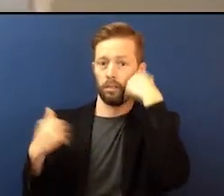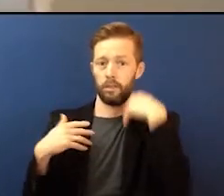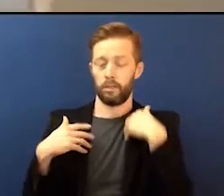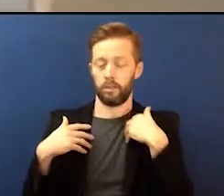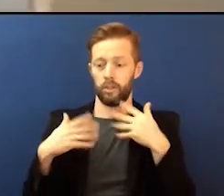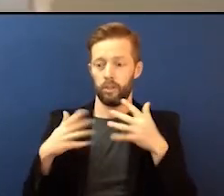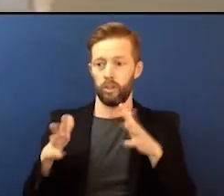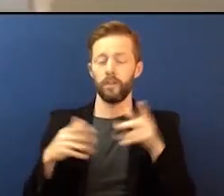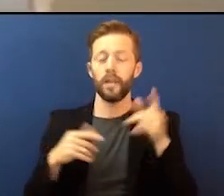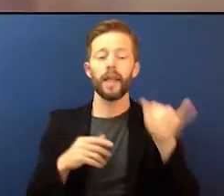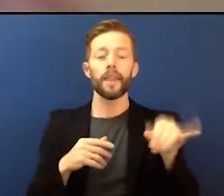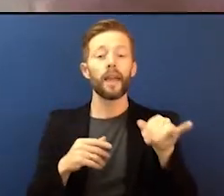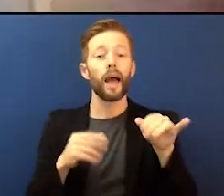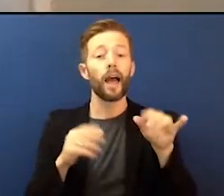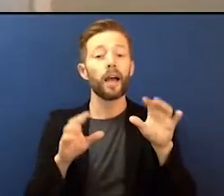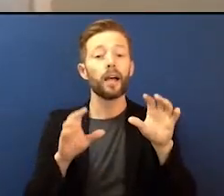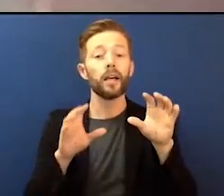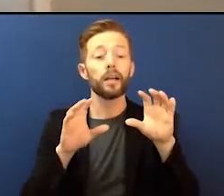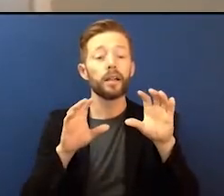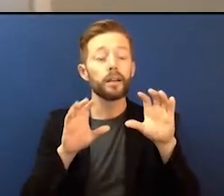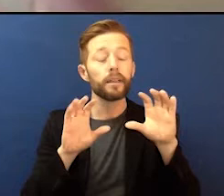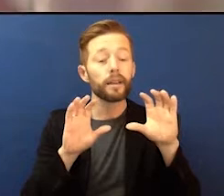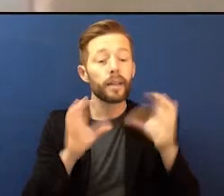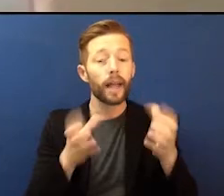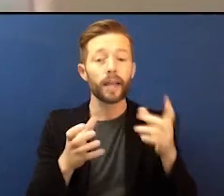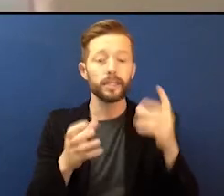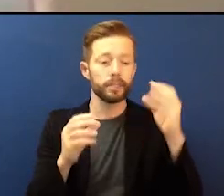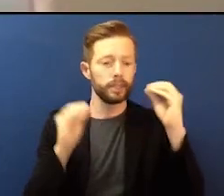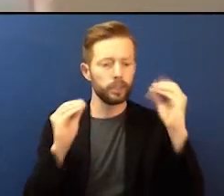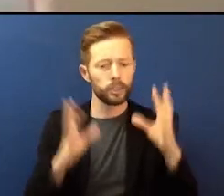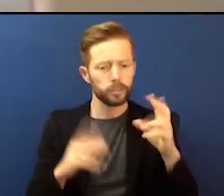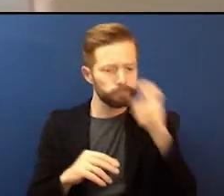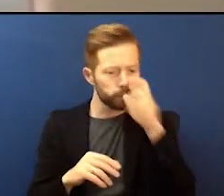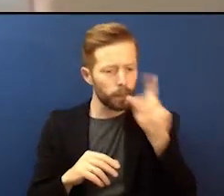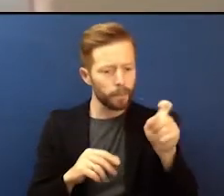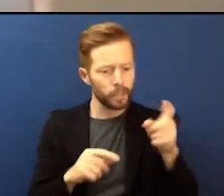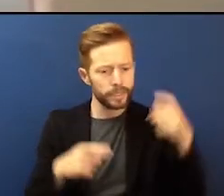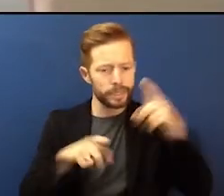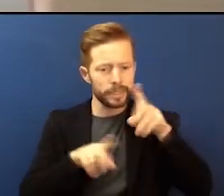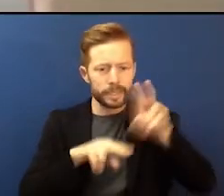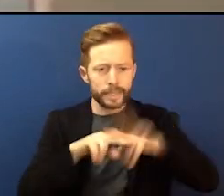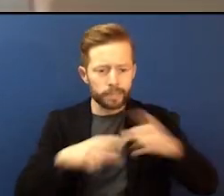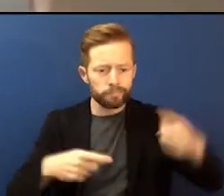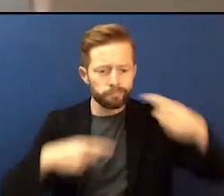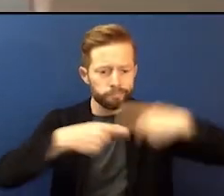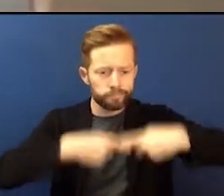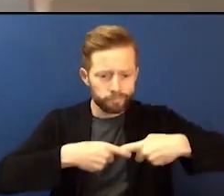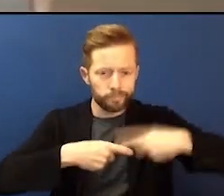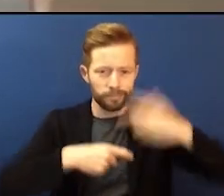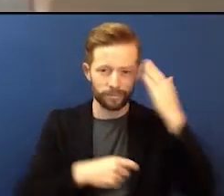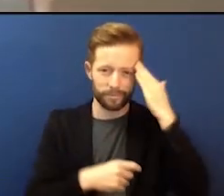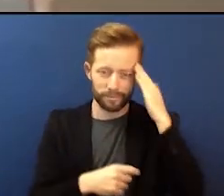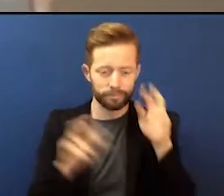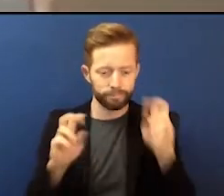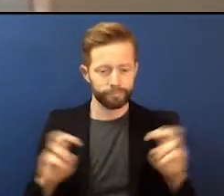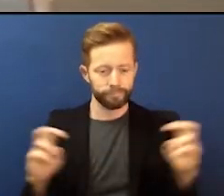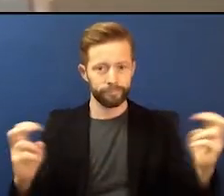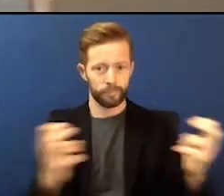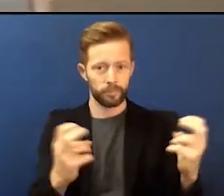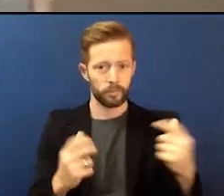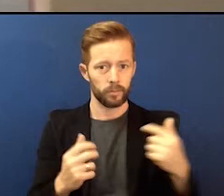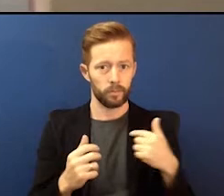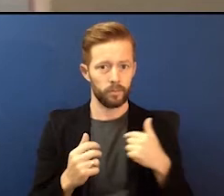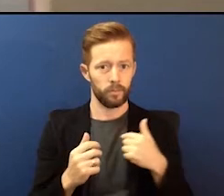in which kids had, crisscross applesauce and weren't supposed to move around. I was sweating just from